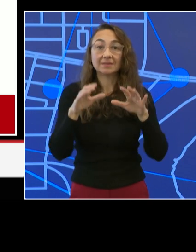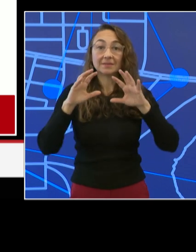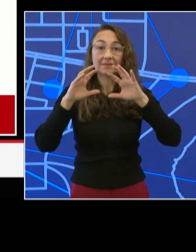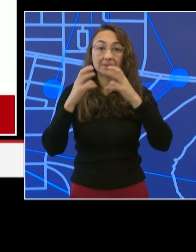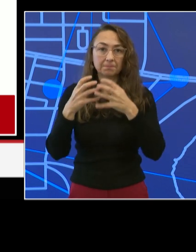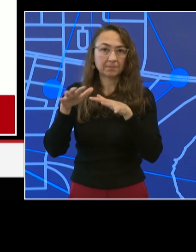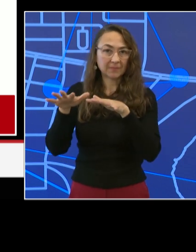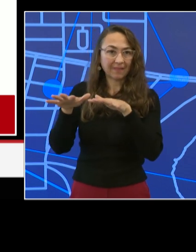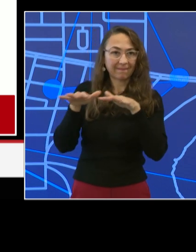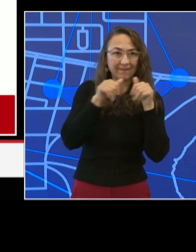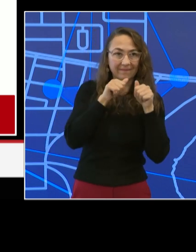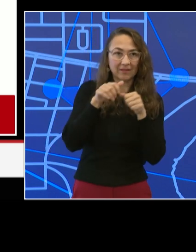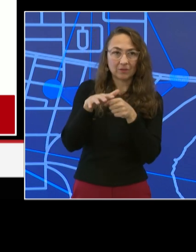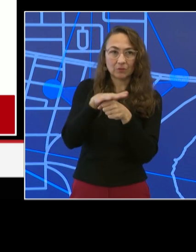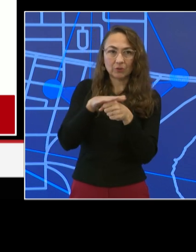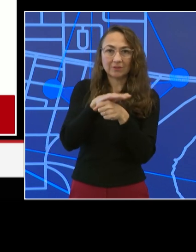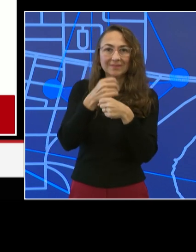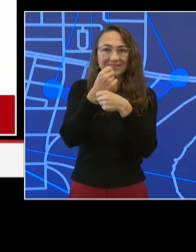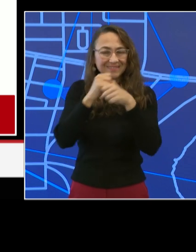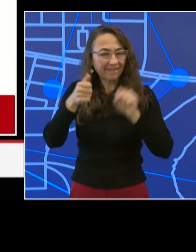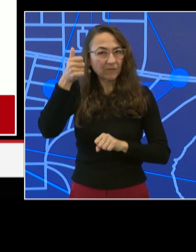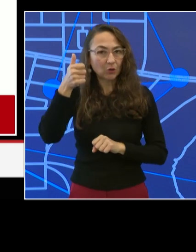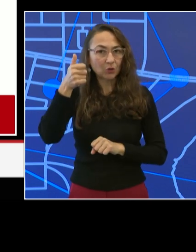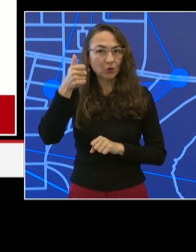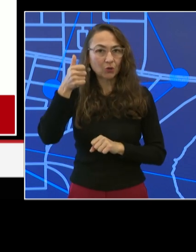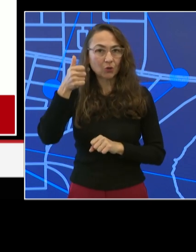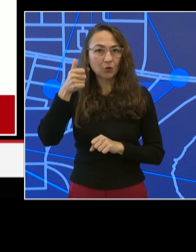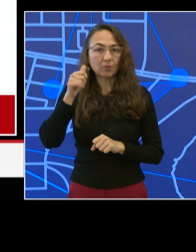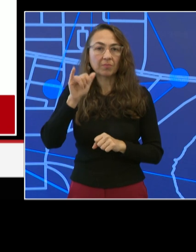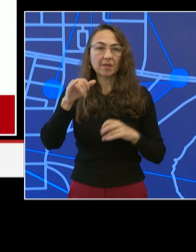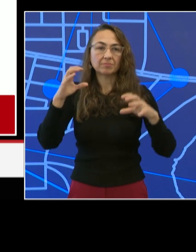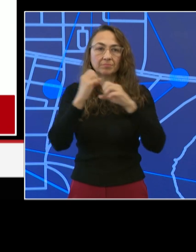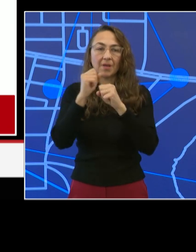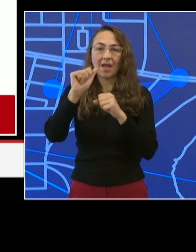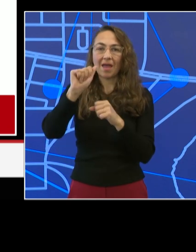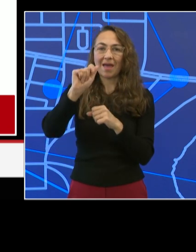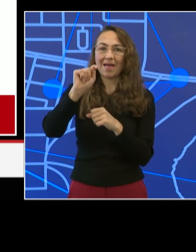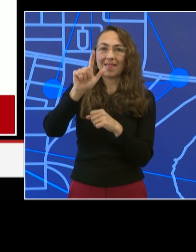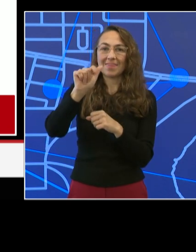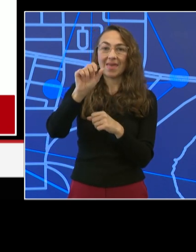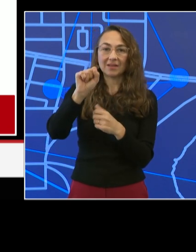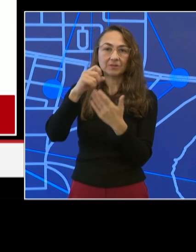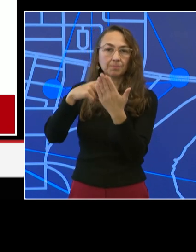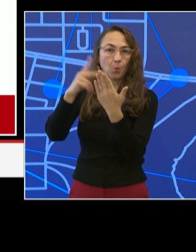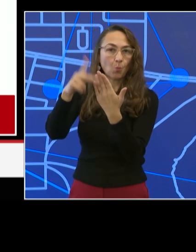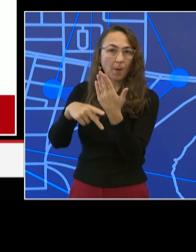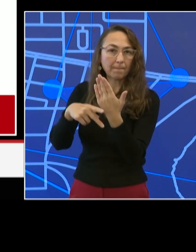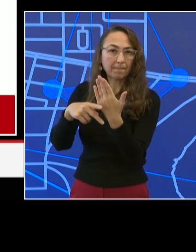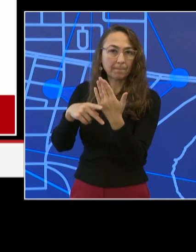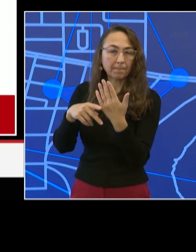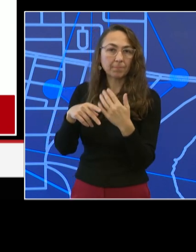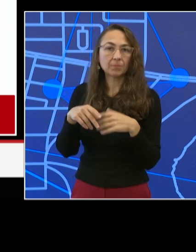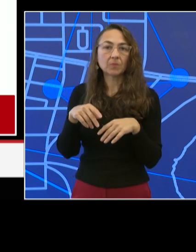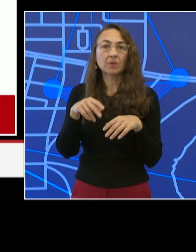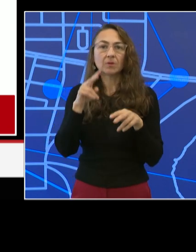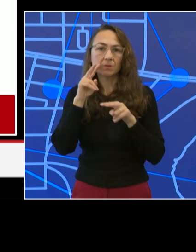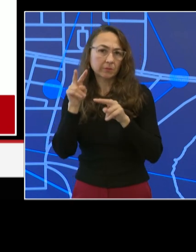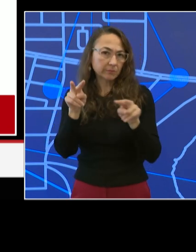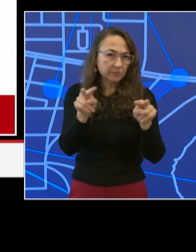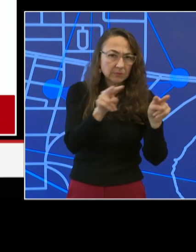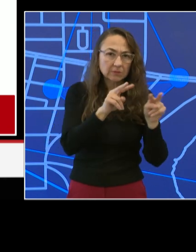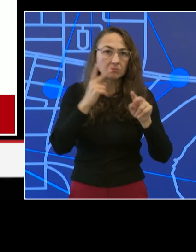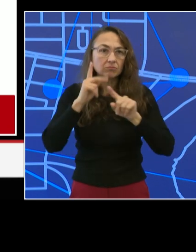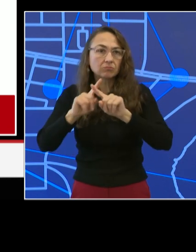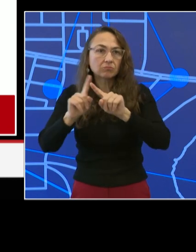look at quality of life crimes, those quality of life crimes that we've heard many members talk about with traffic violations,